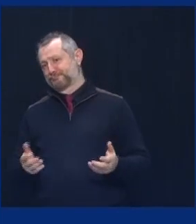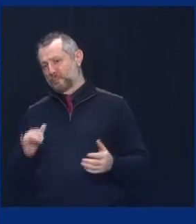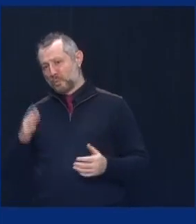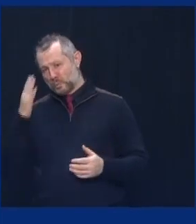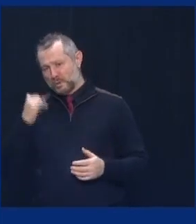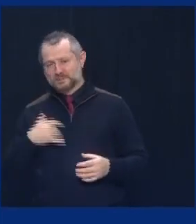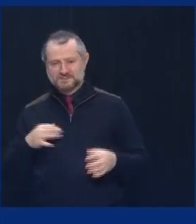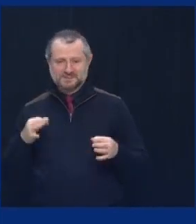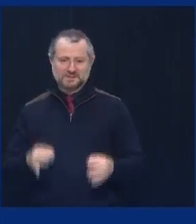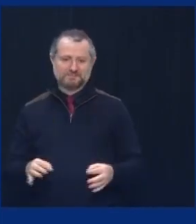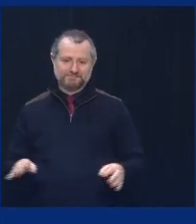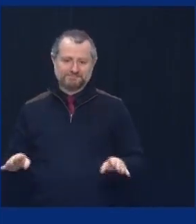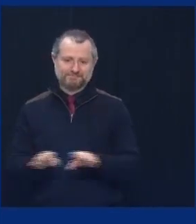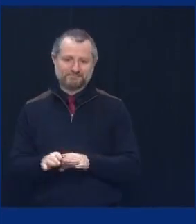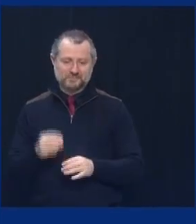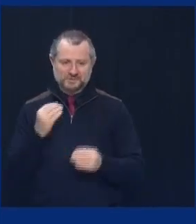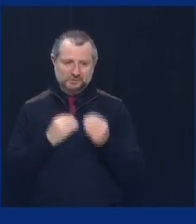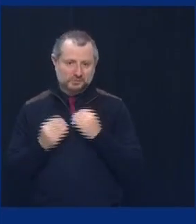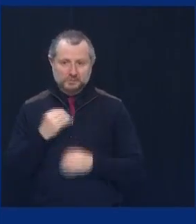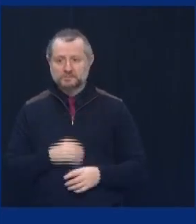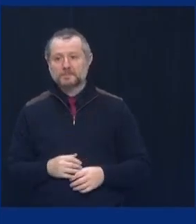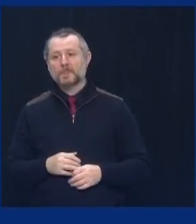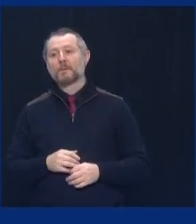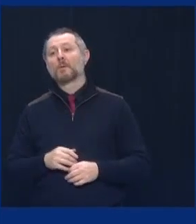dining made sense. Yeah, and Louise, think of this.